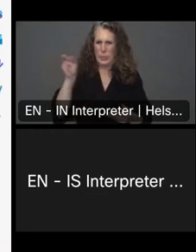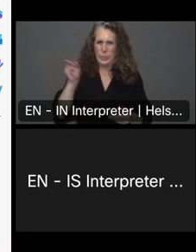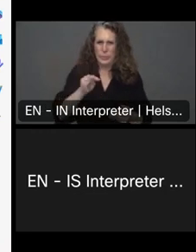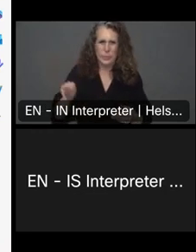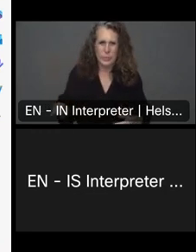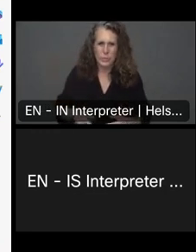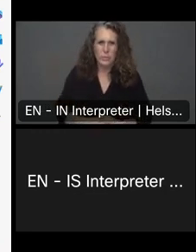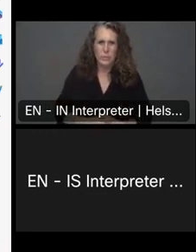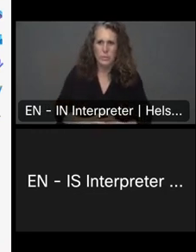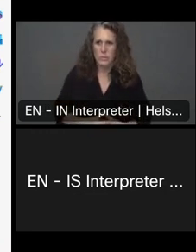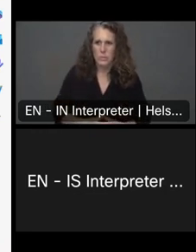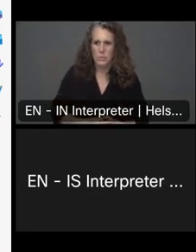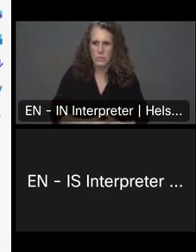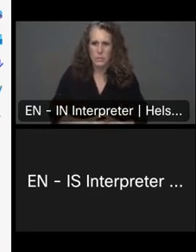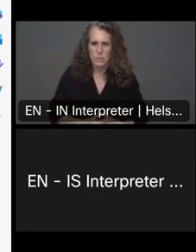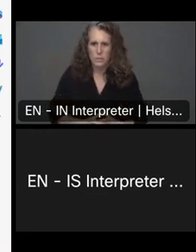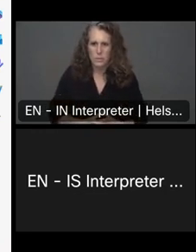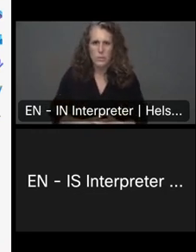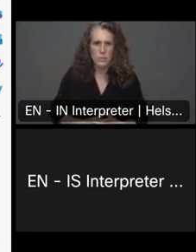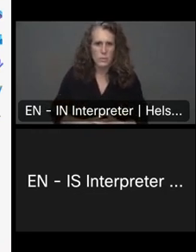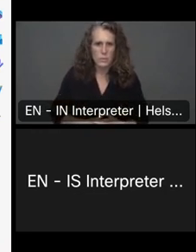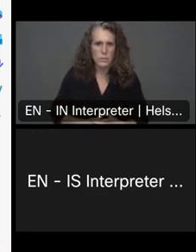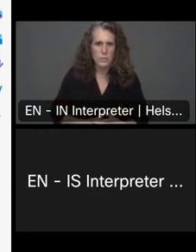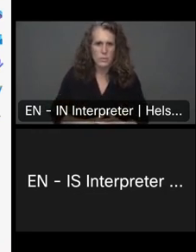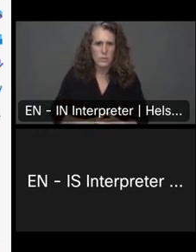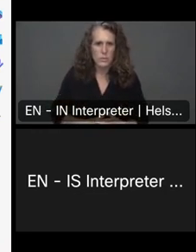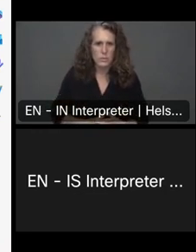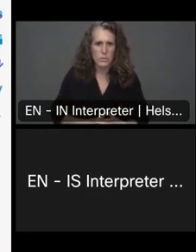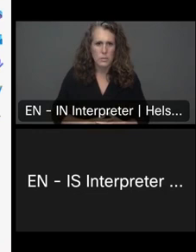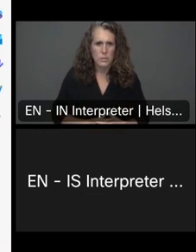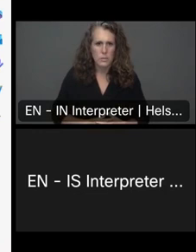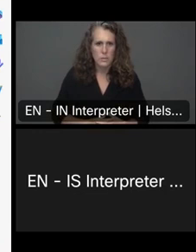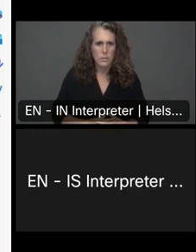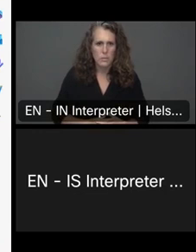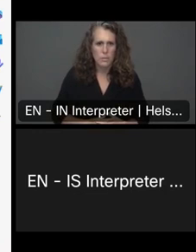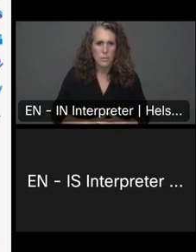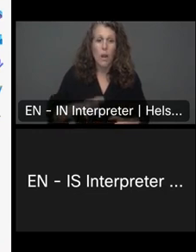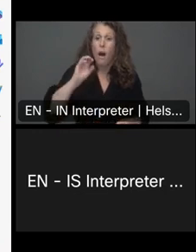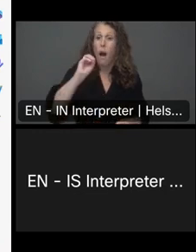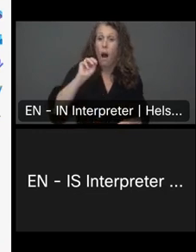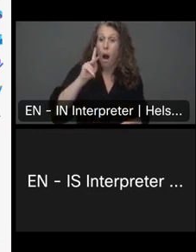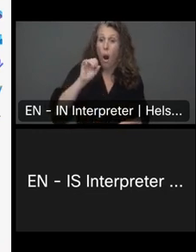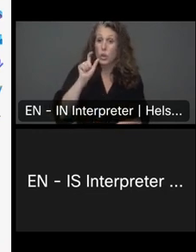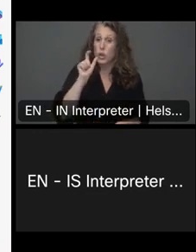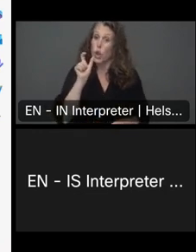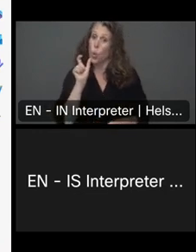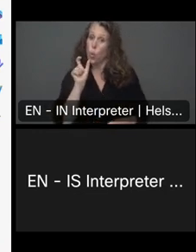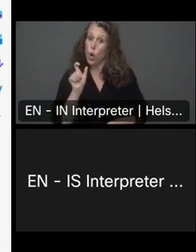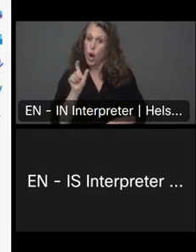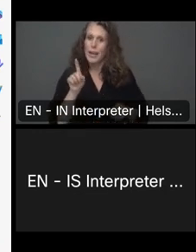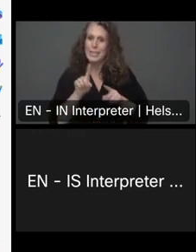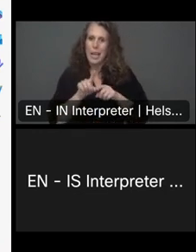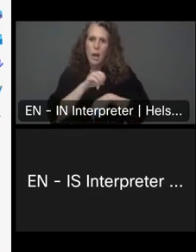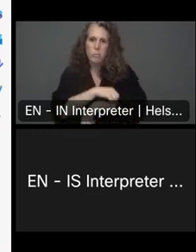pompousness, or worse. So onkos is the word for tumor medically and is the root of